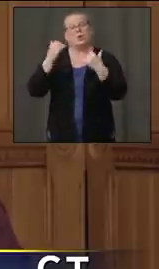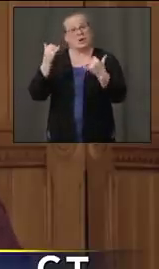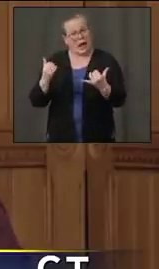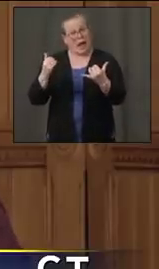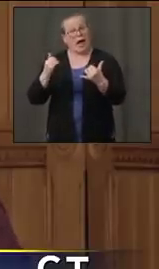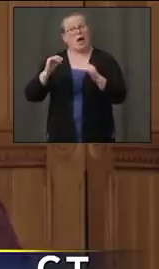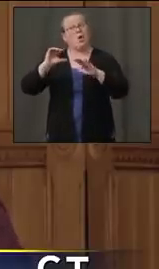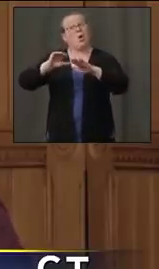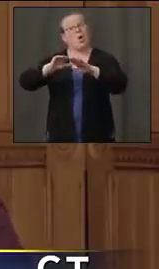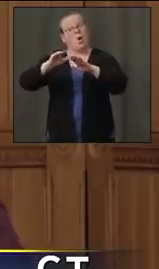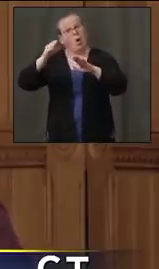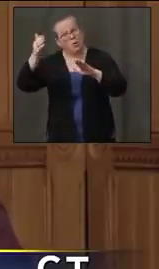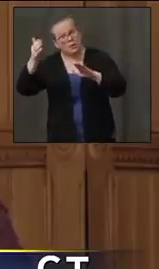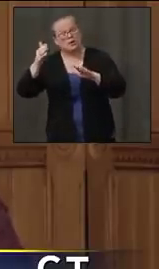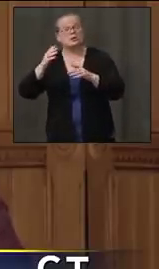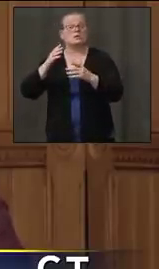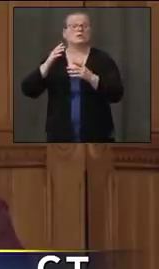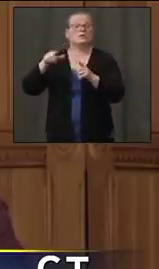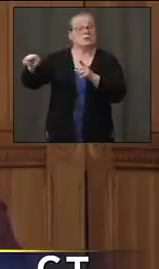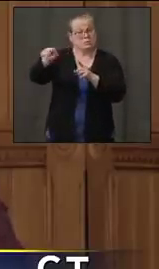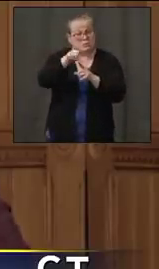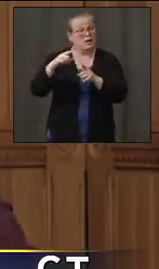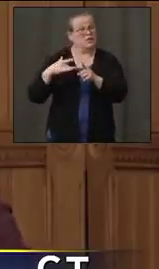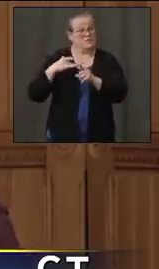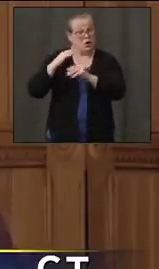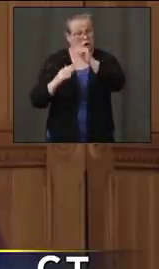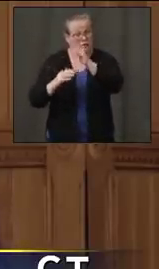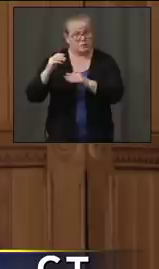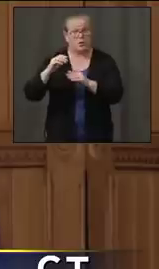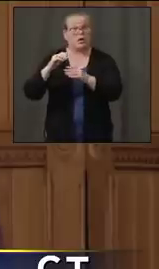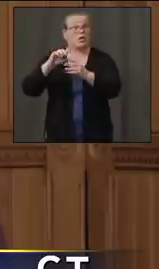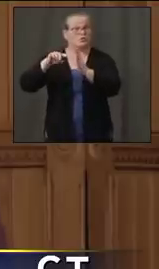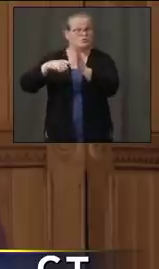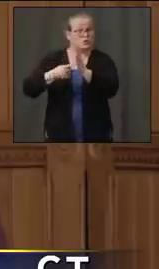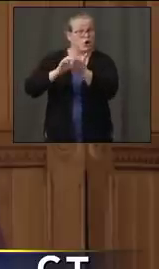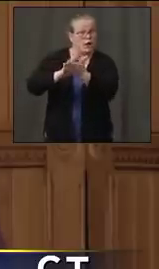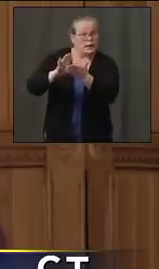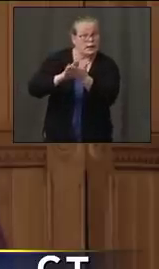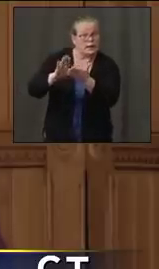do that, and they're able to start doing that as they see fit and as it's important to them